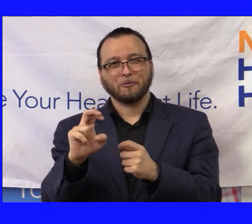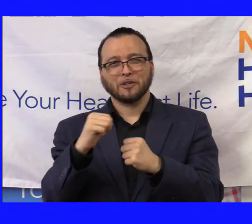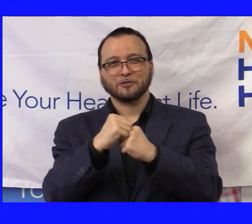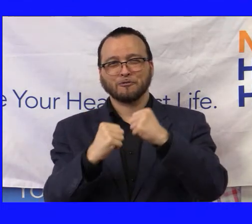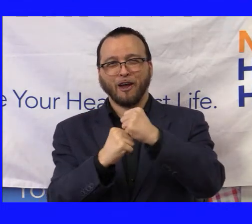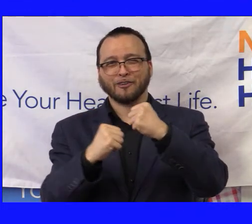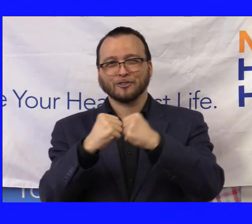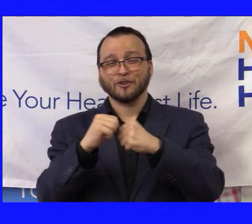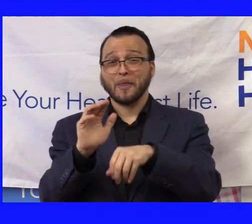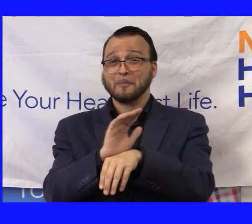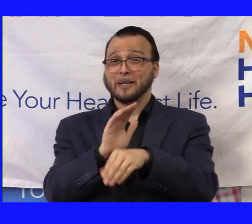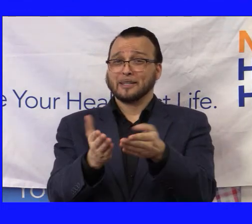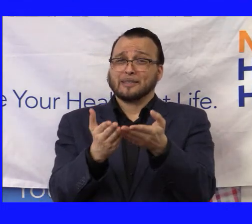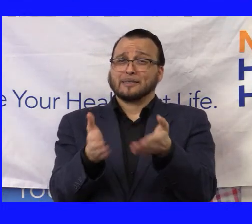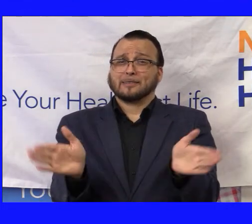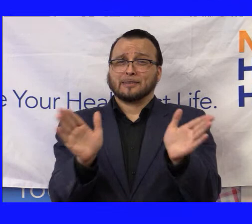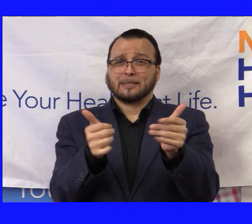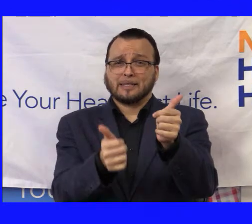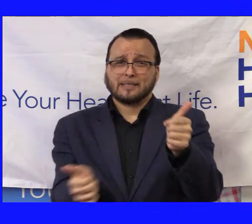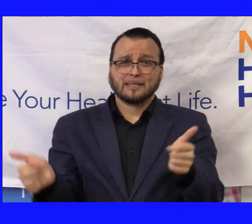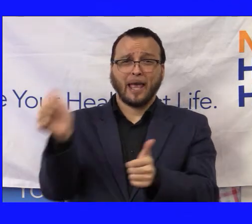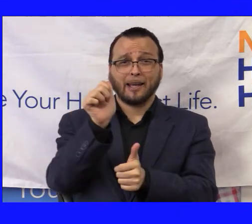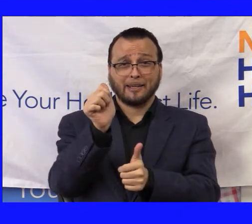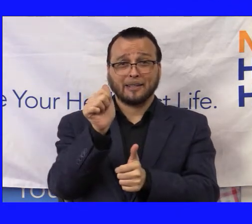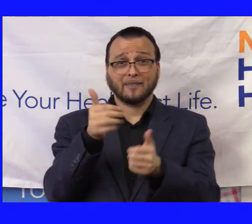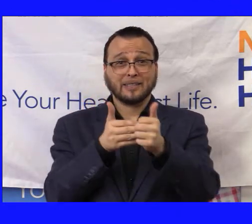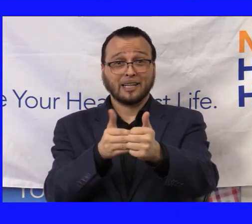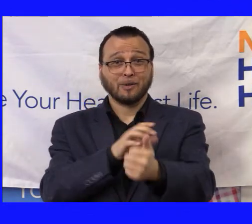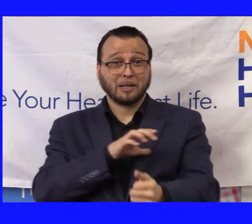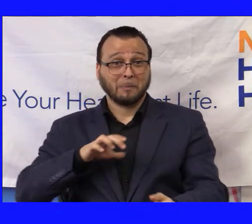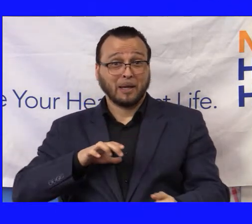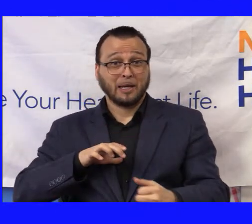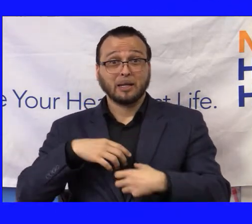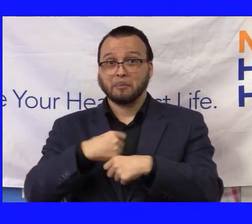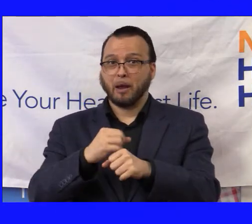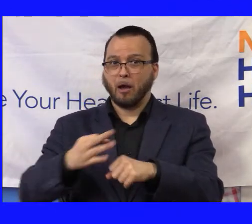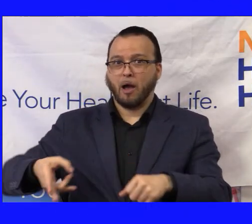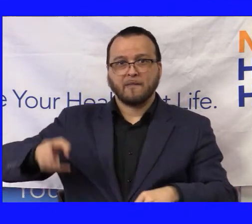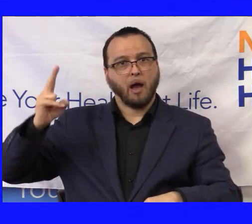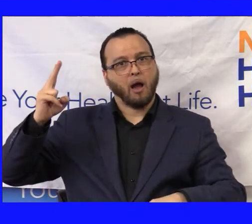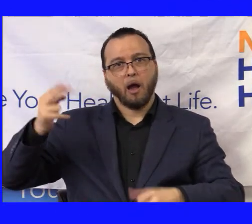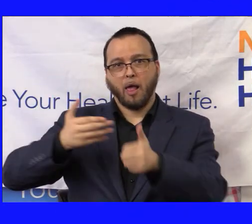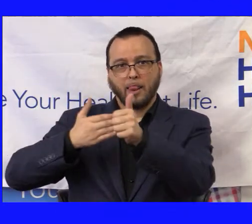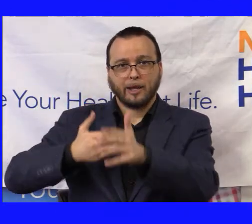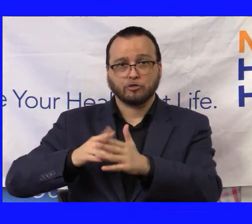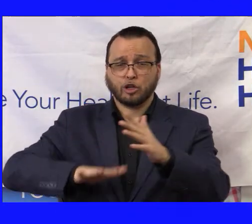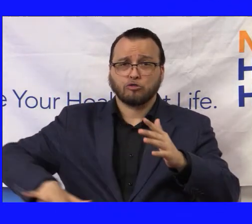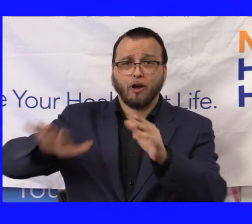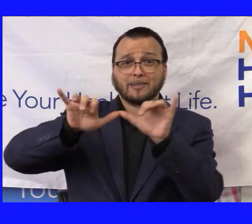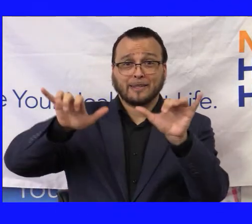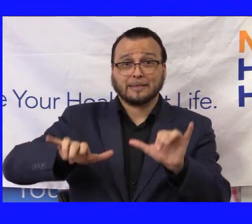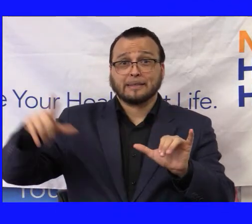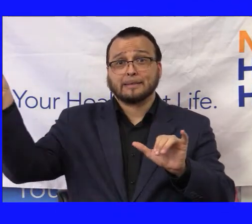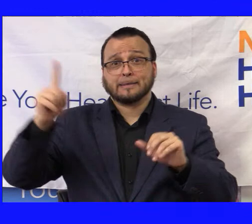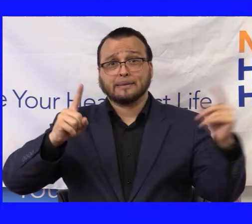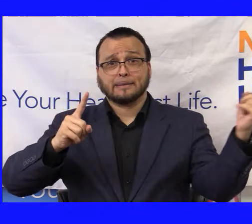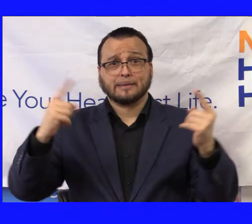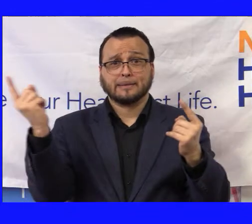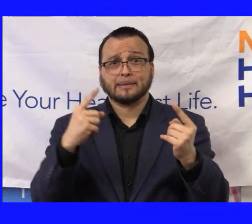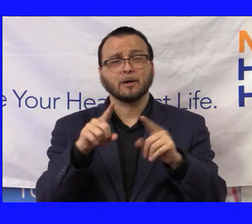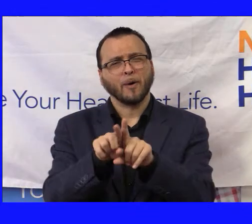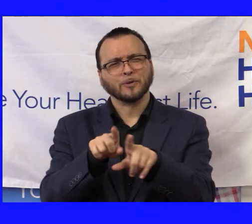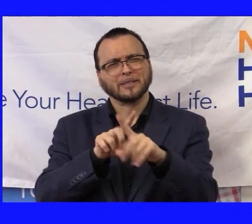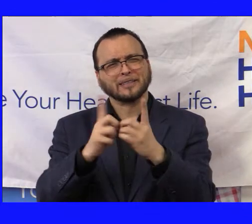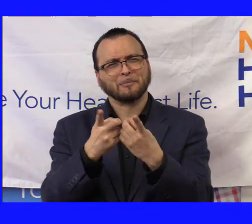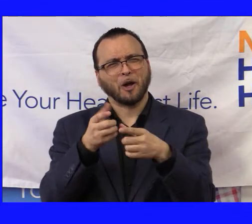the enterprise-wide MyChart Executive Steering Committee made up of high officials across our system, as well as various department heads